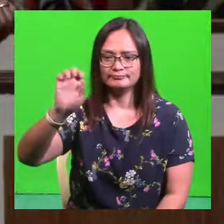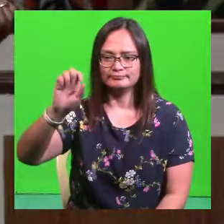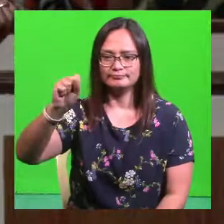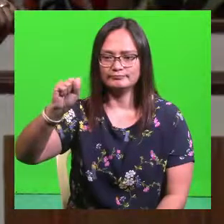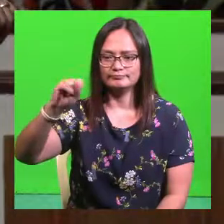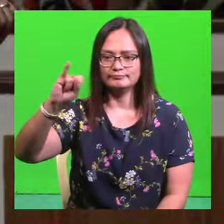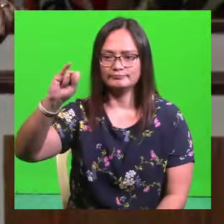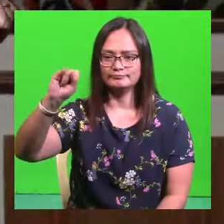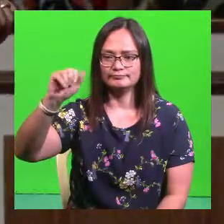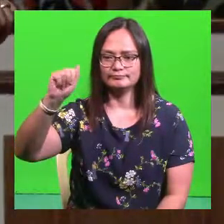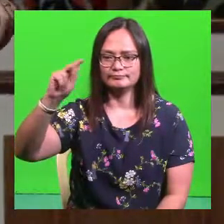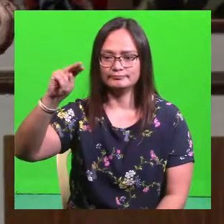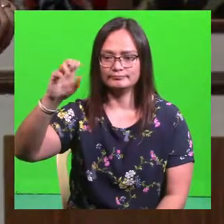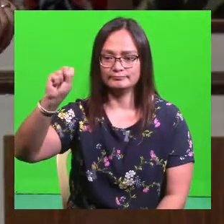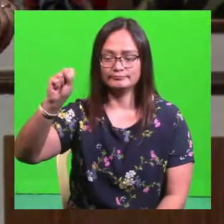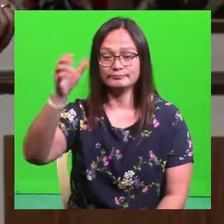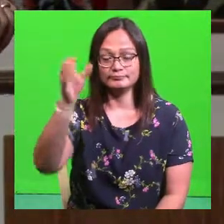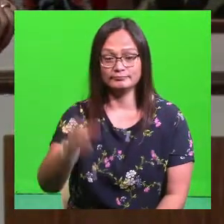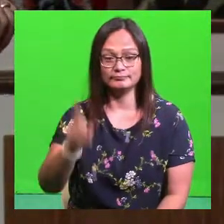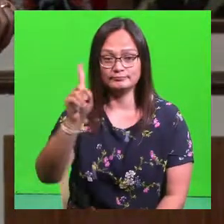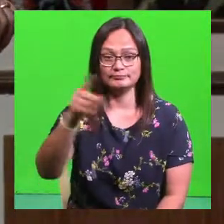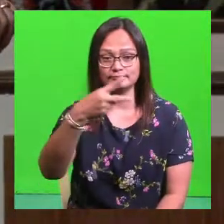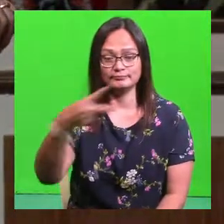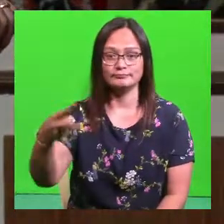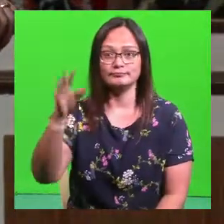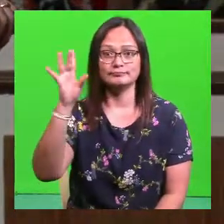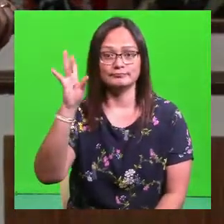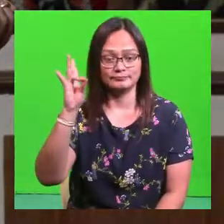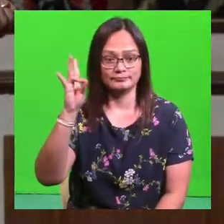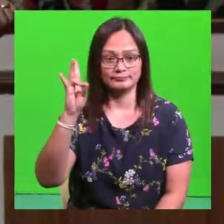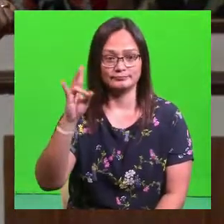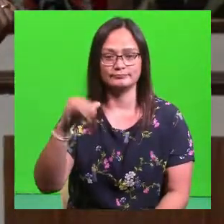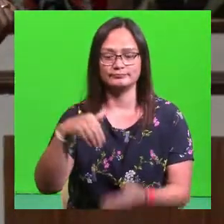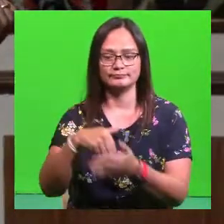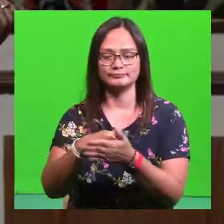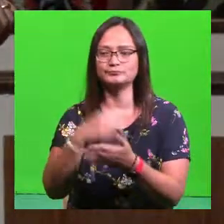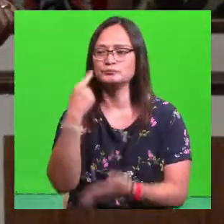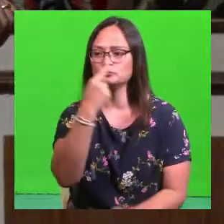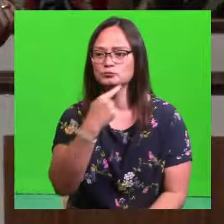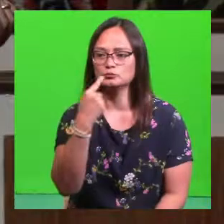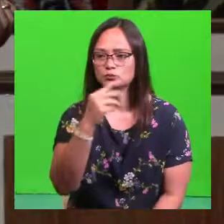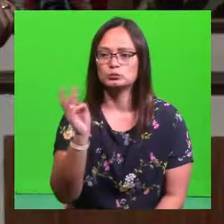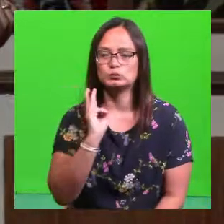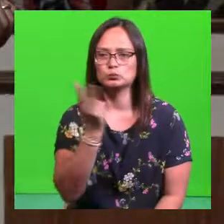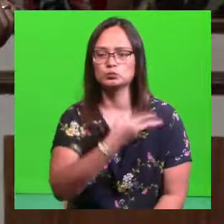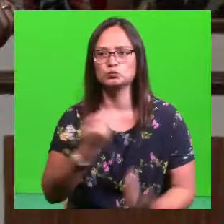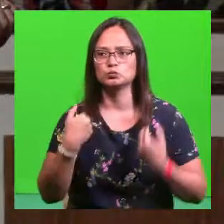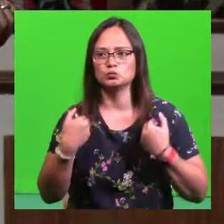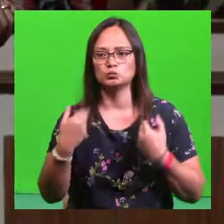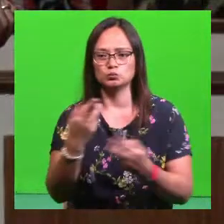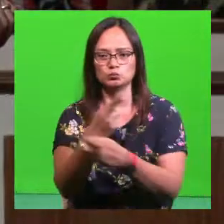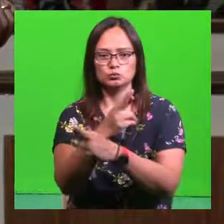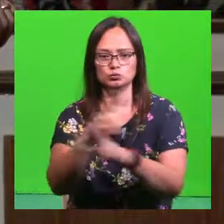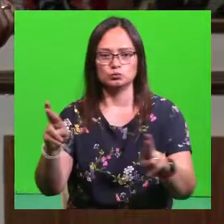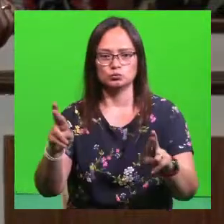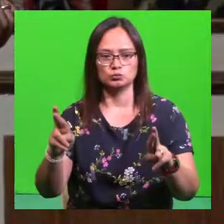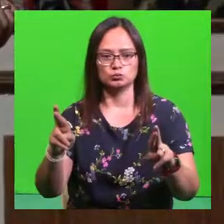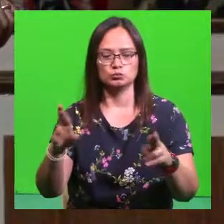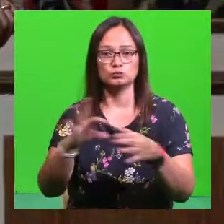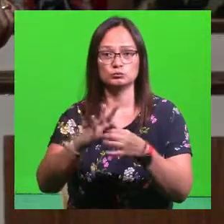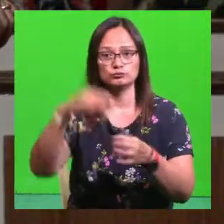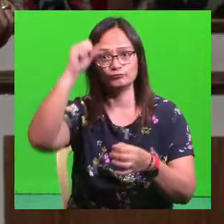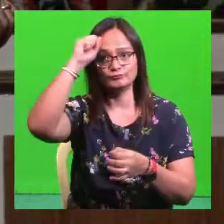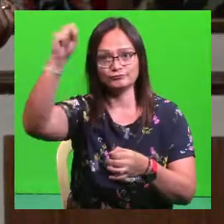Ephesians 1:7, this is what Paul says, in whom we have redemption through His blood, the forgiveness